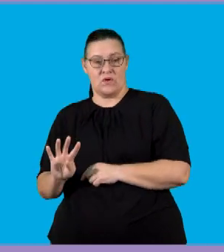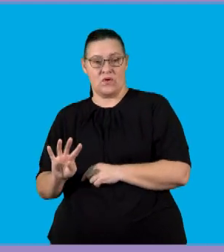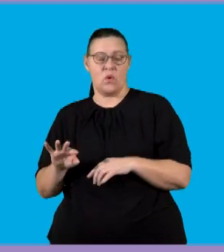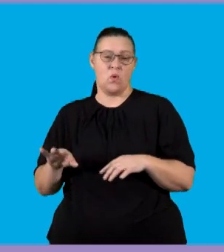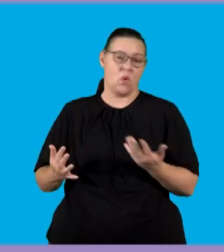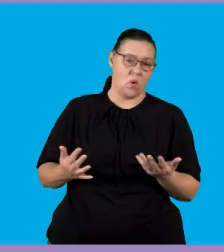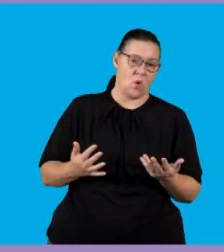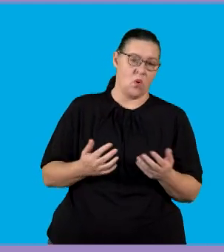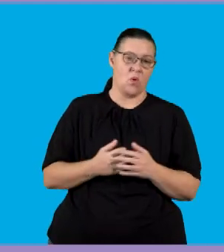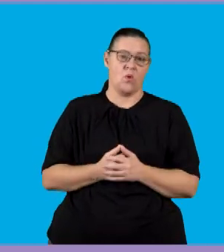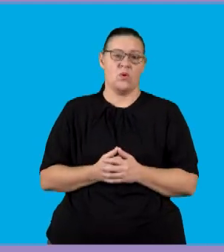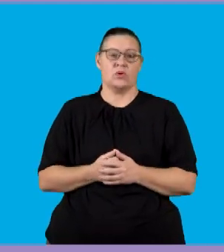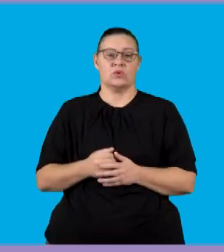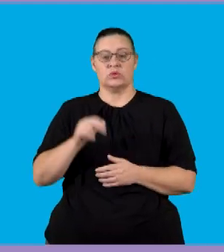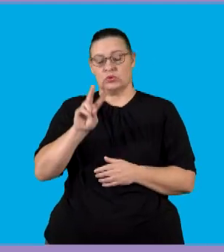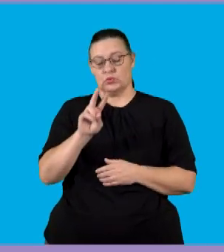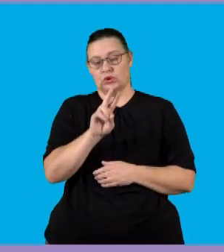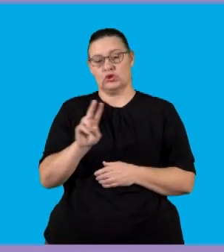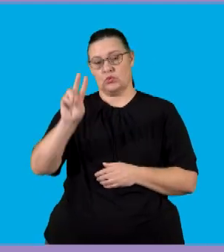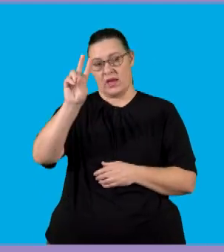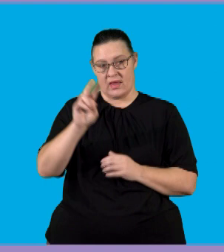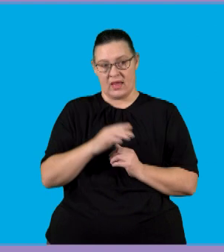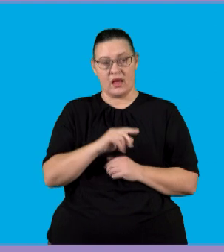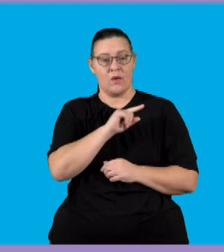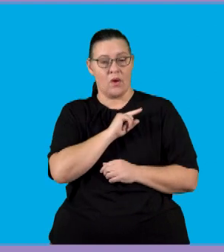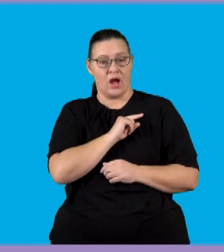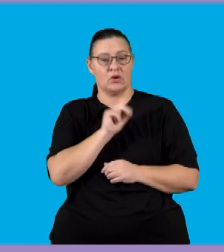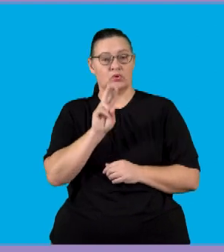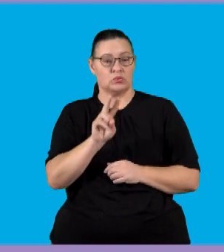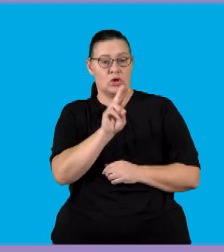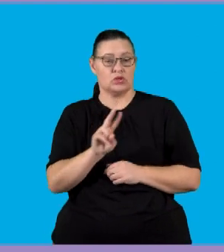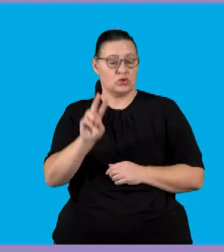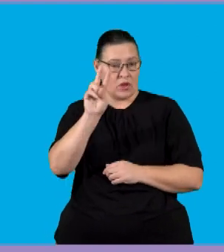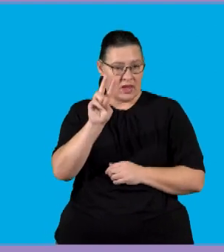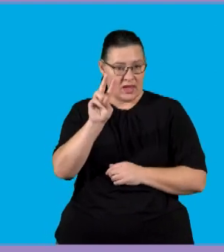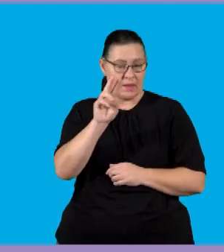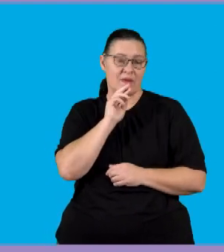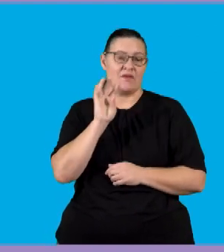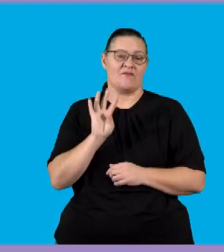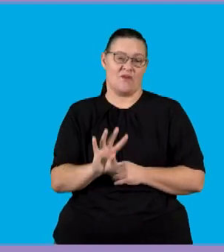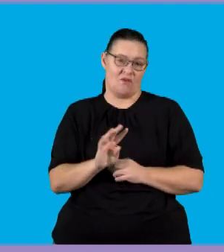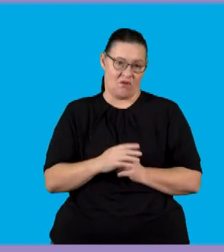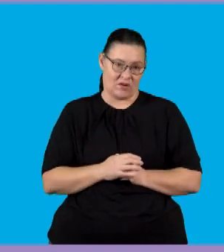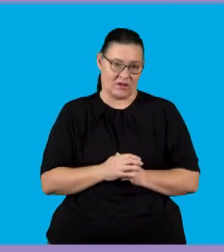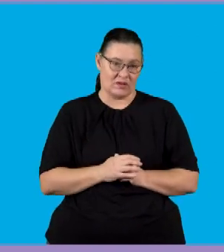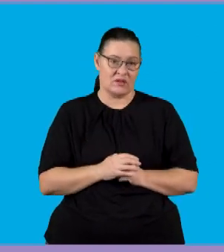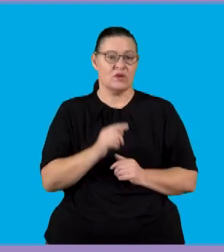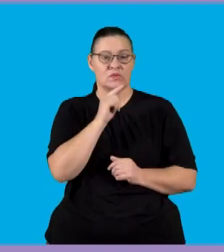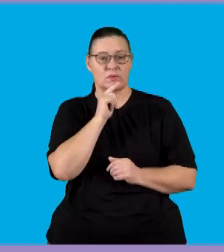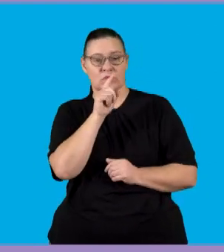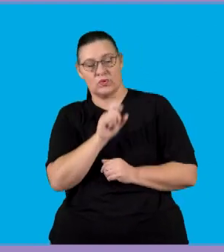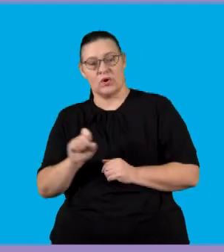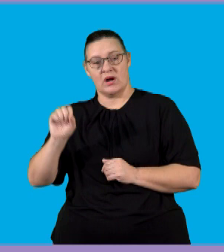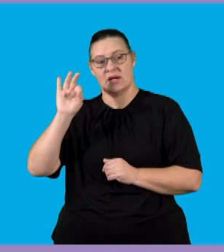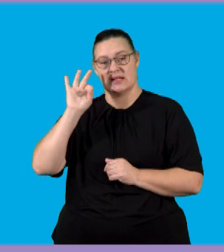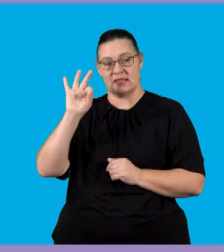or we can write it as a 2 squared, because 2 squared is a 4, and that is all raised